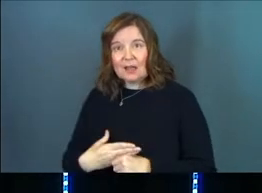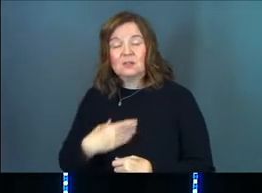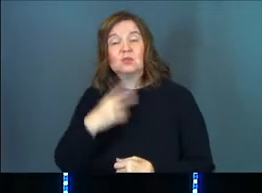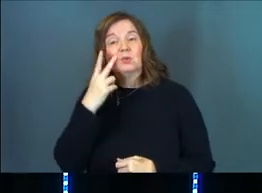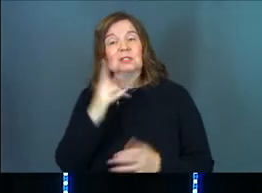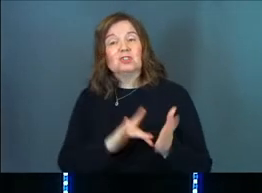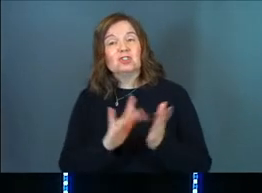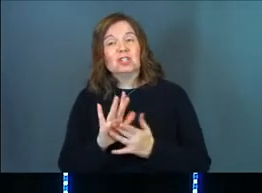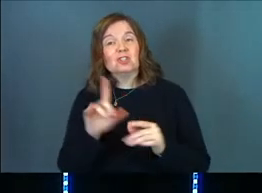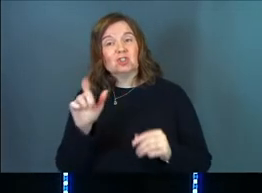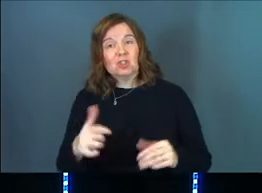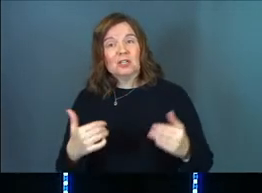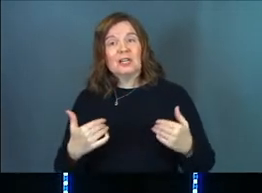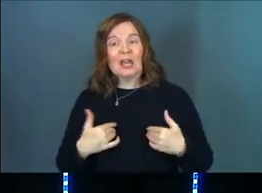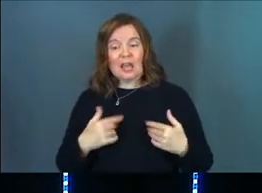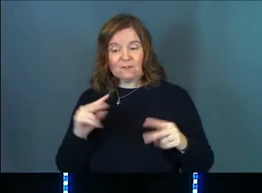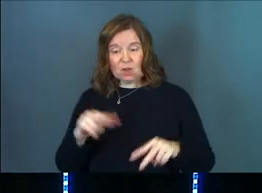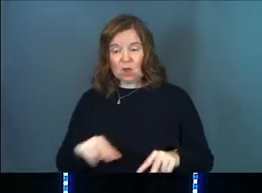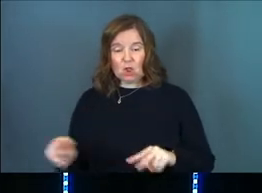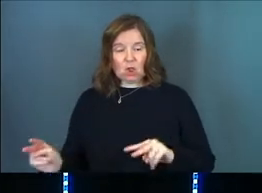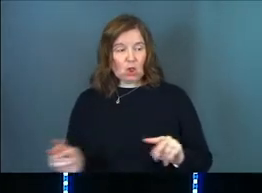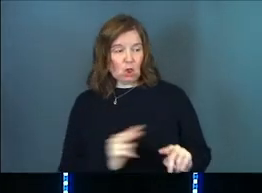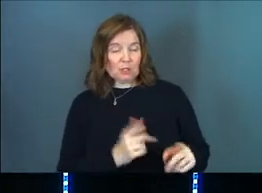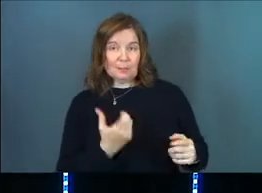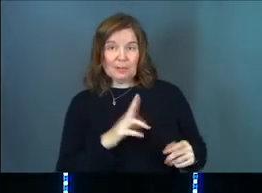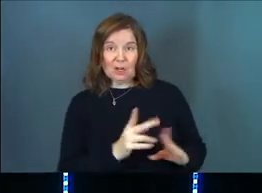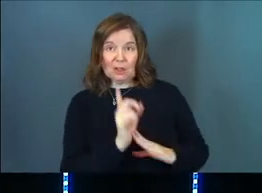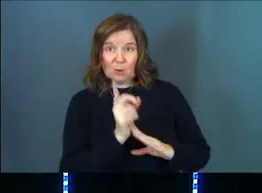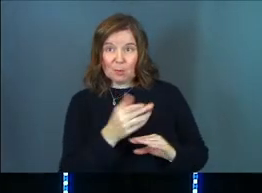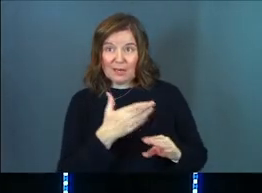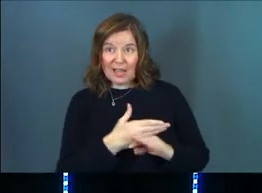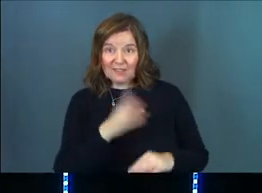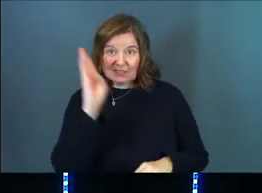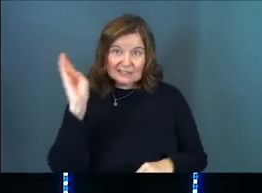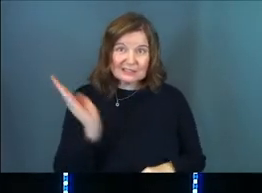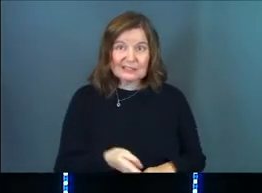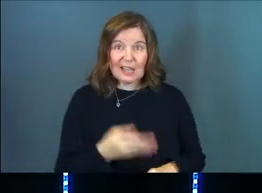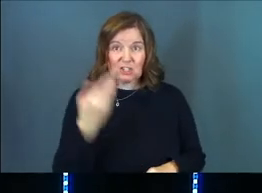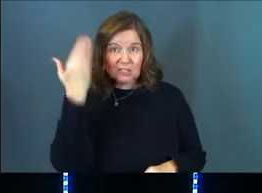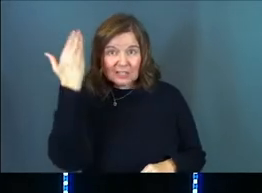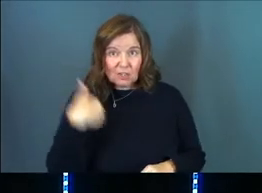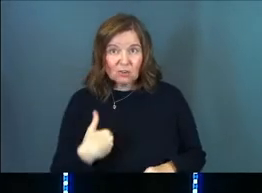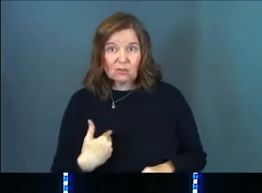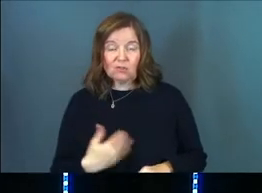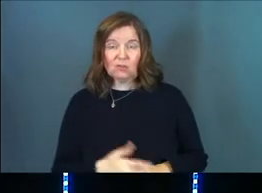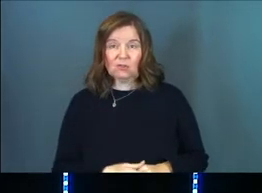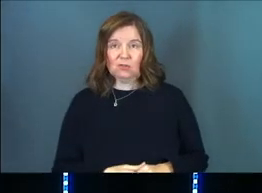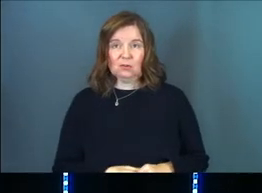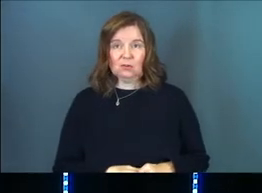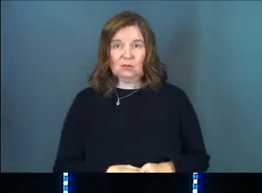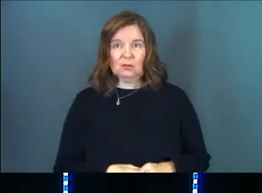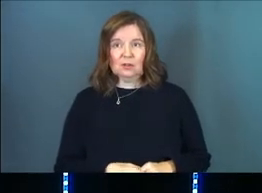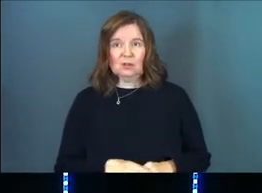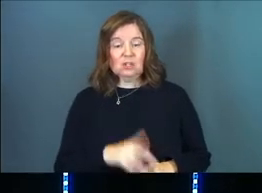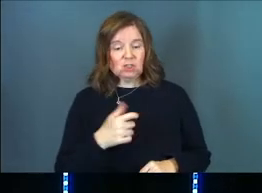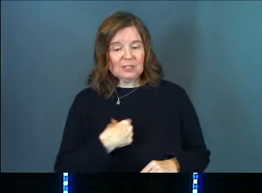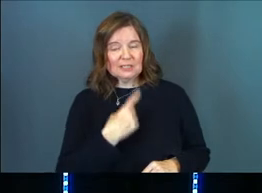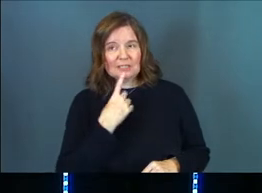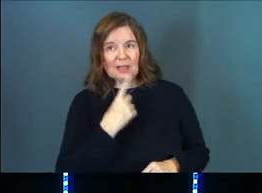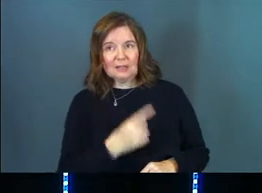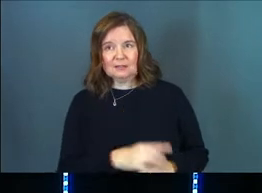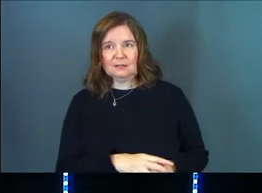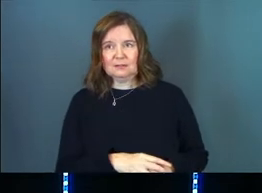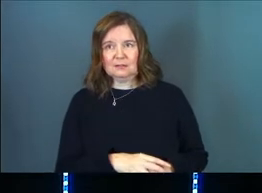See, Jesus should have looked up to Peter right in the moment after he slashed the man's ear. And he should have